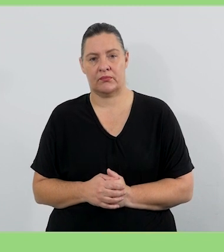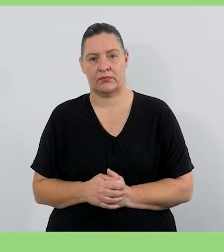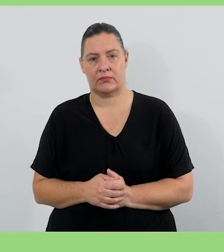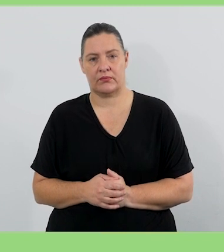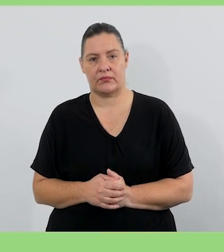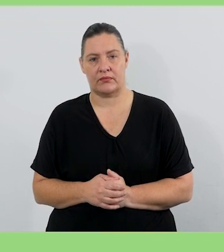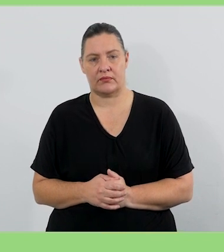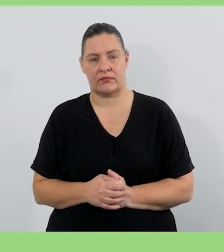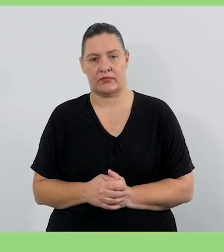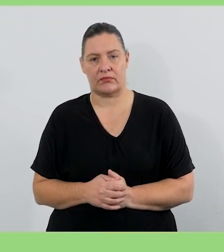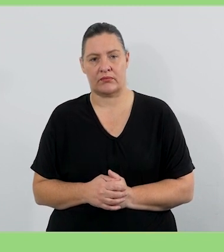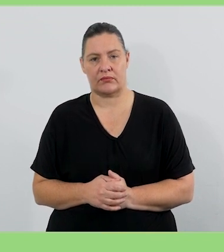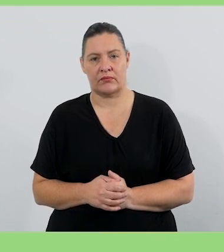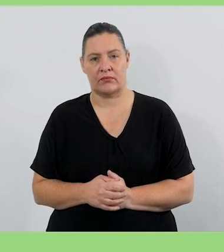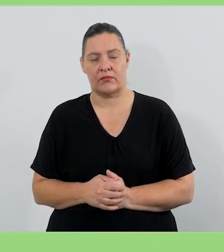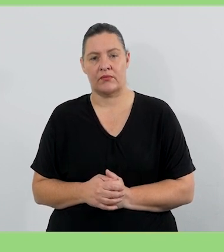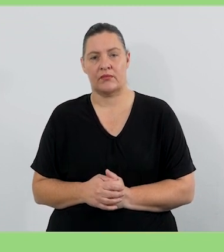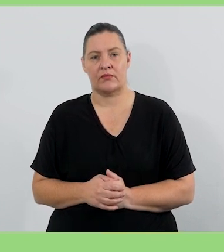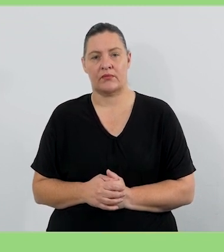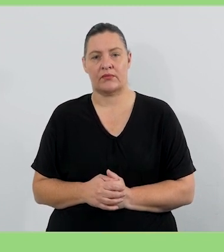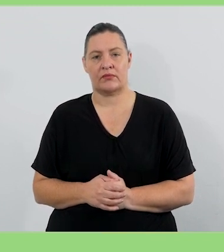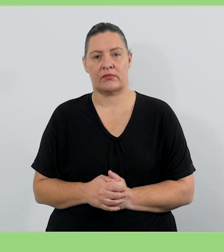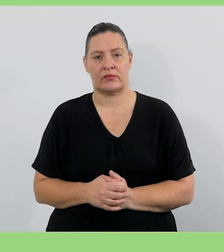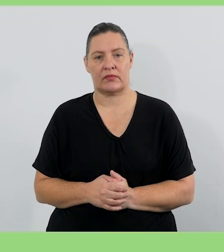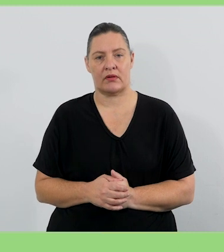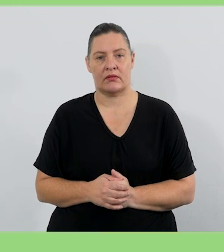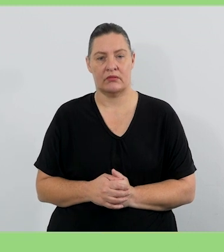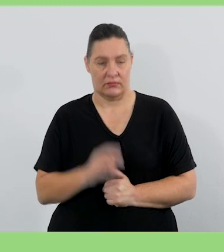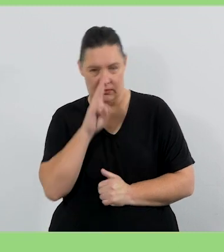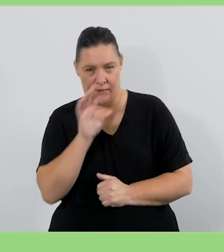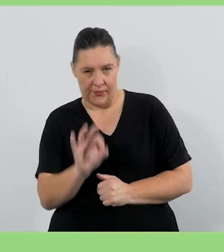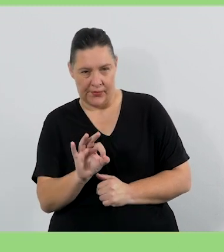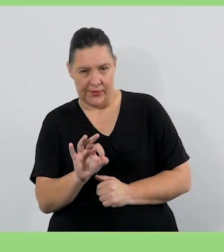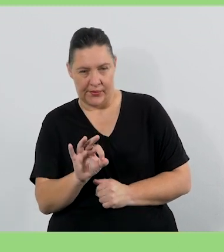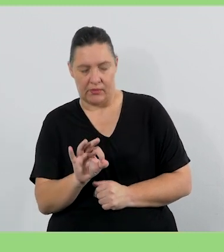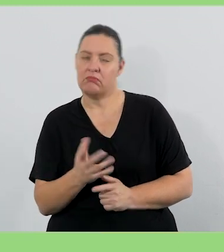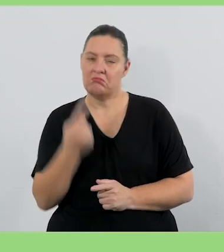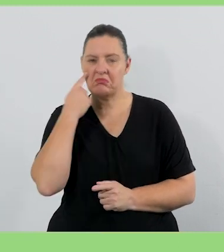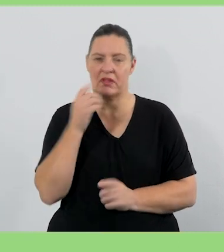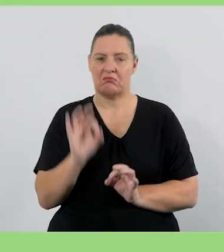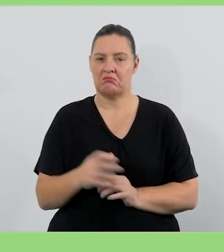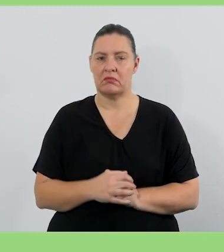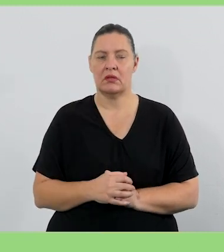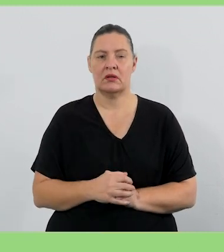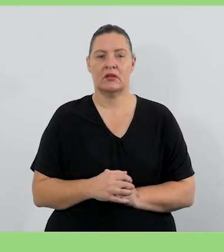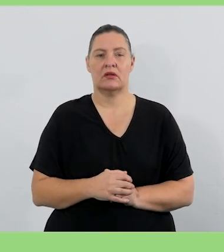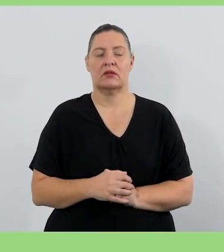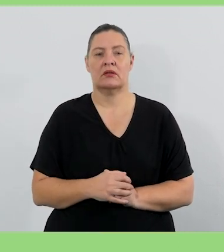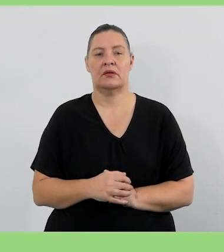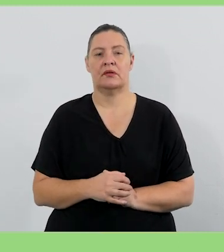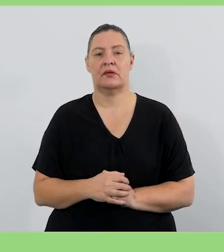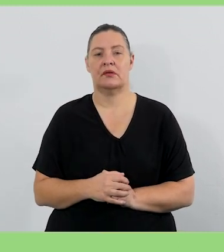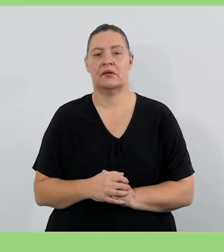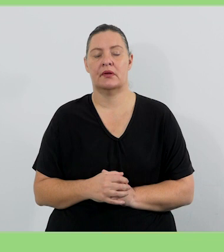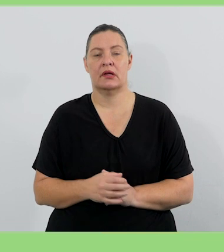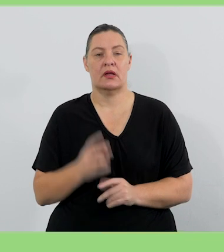grass hopper. Can we all see? I think that's fair. And